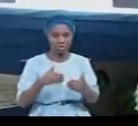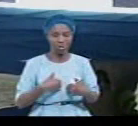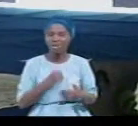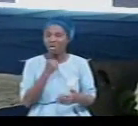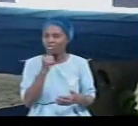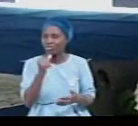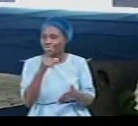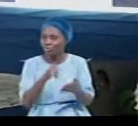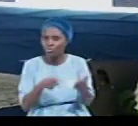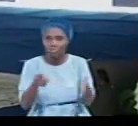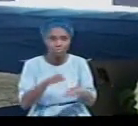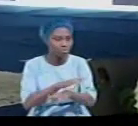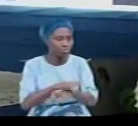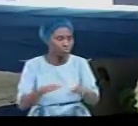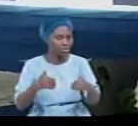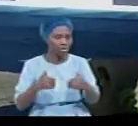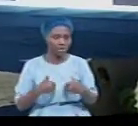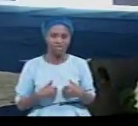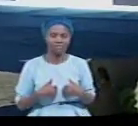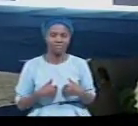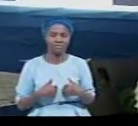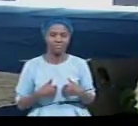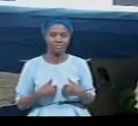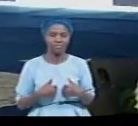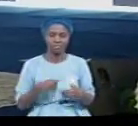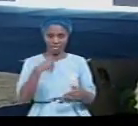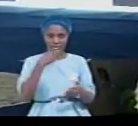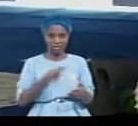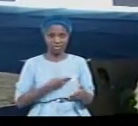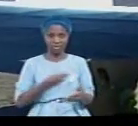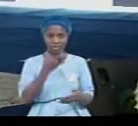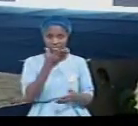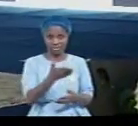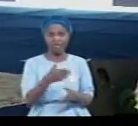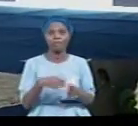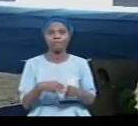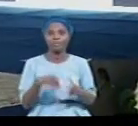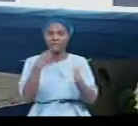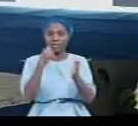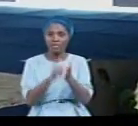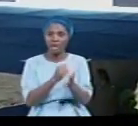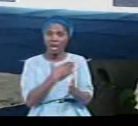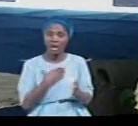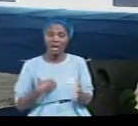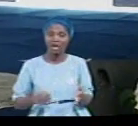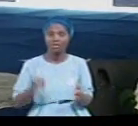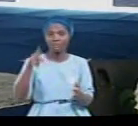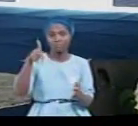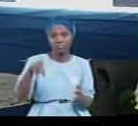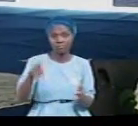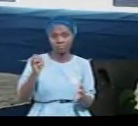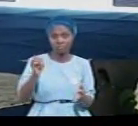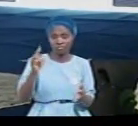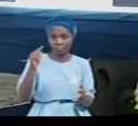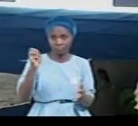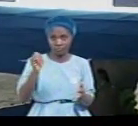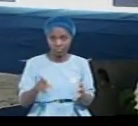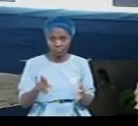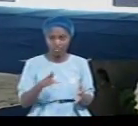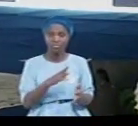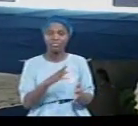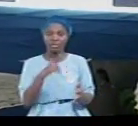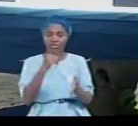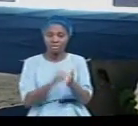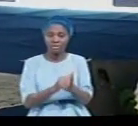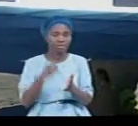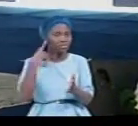you don't have. He tells us there, he says, and Peter says, silver and gold have I none, but